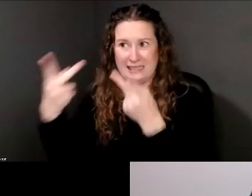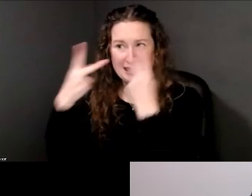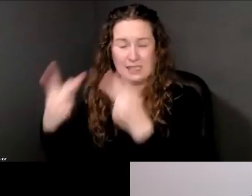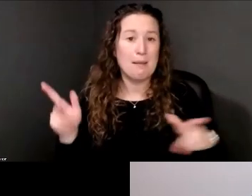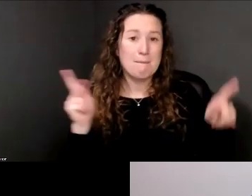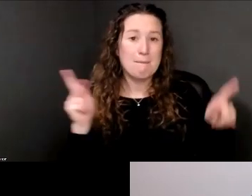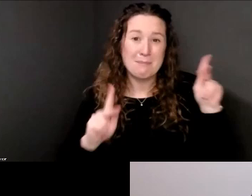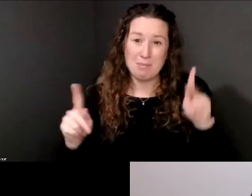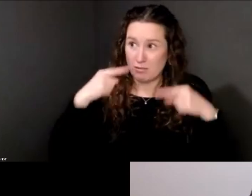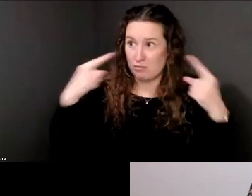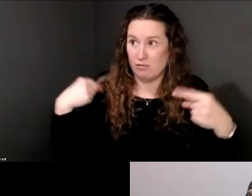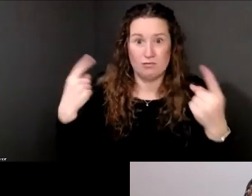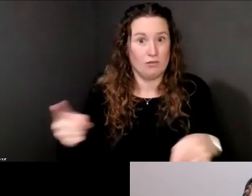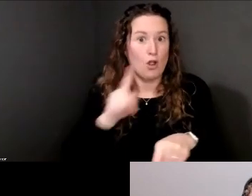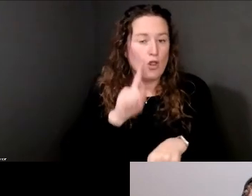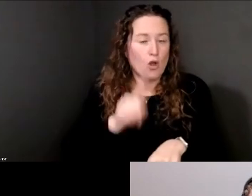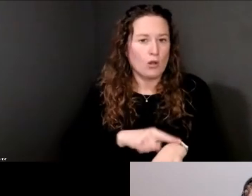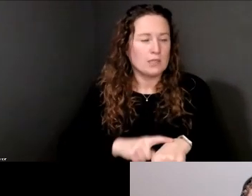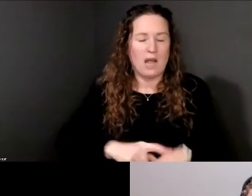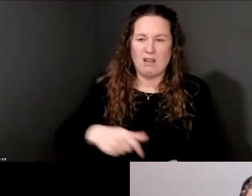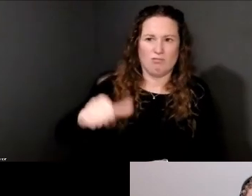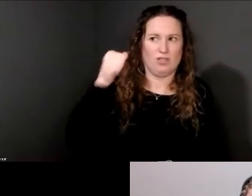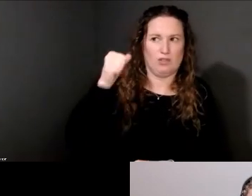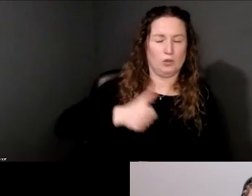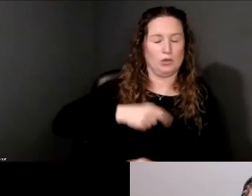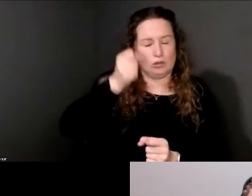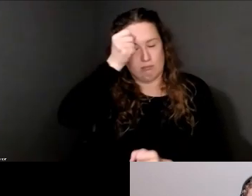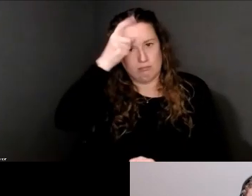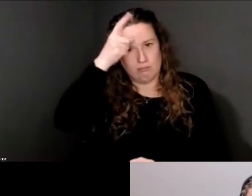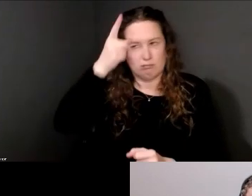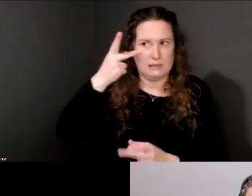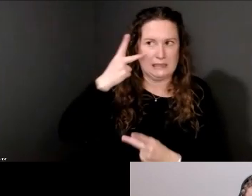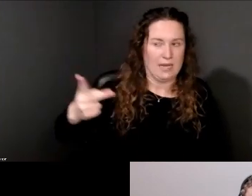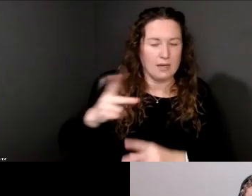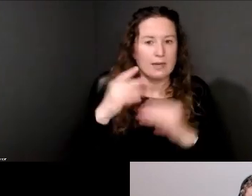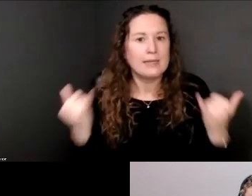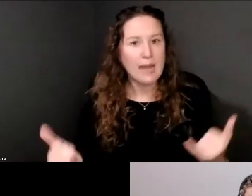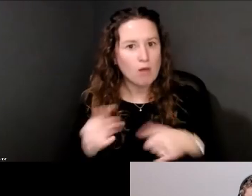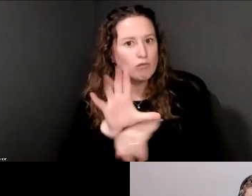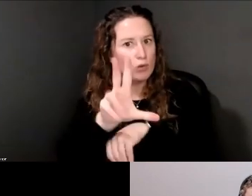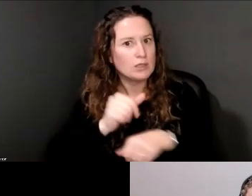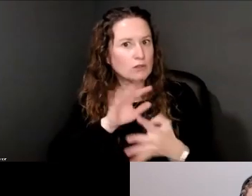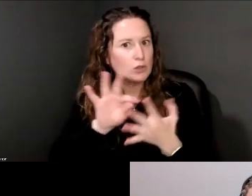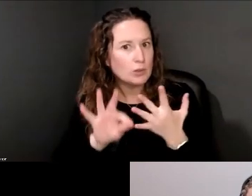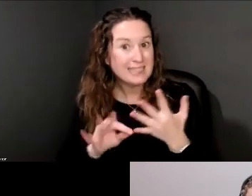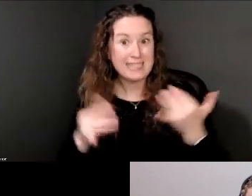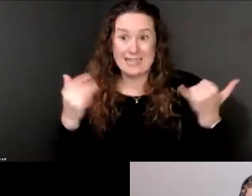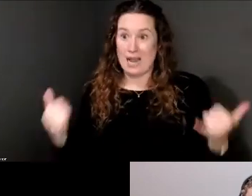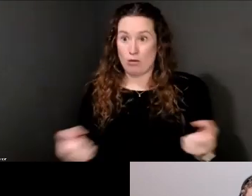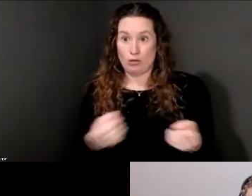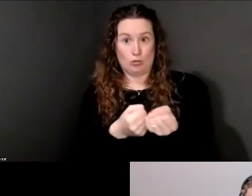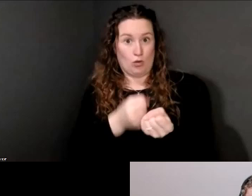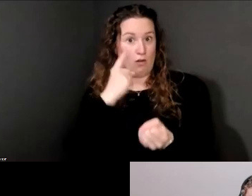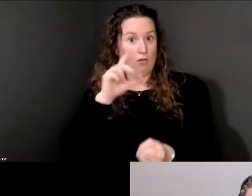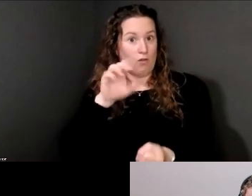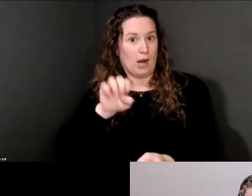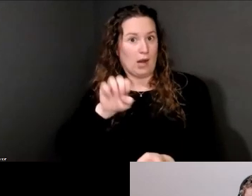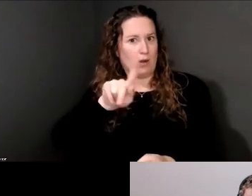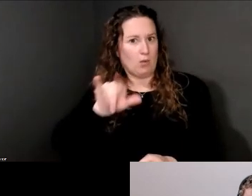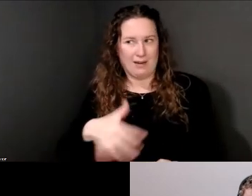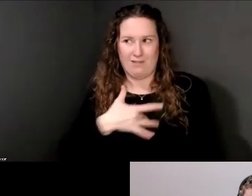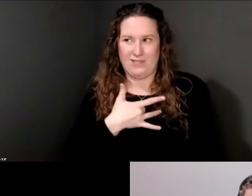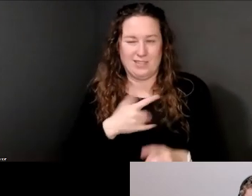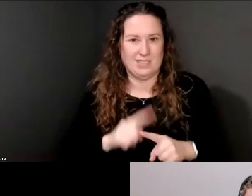this reality were given no choice. But this widespread support for equity doesn't seem like where we are today